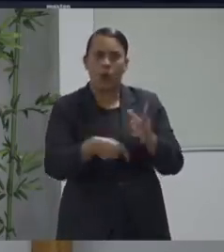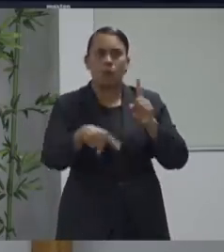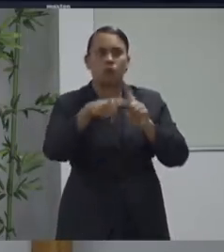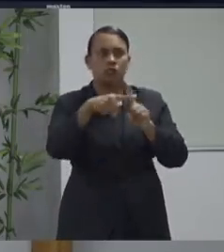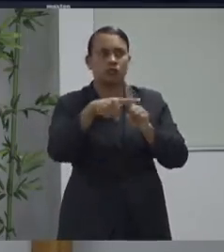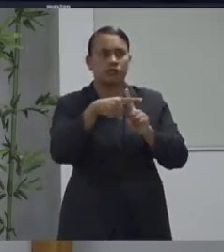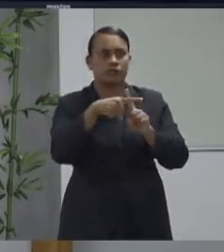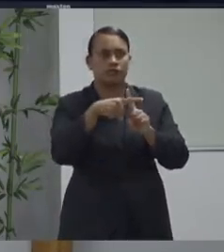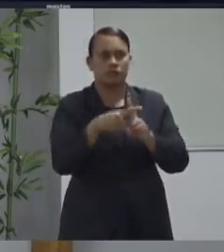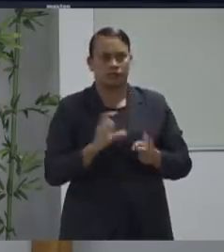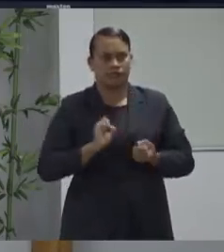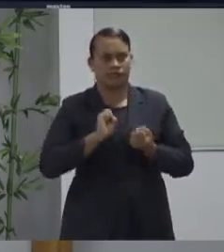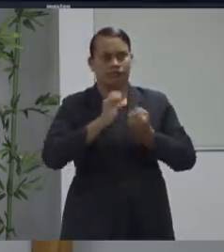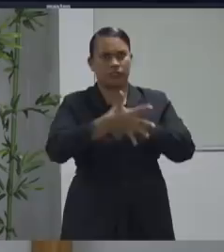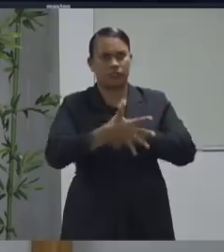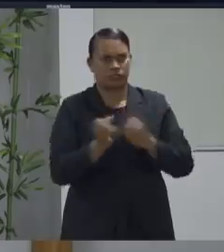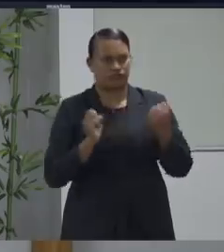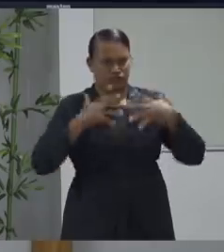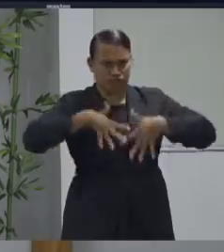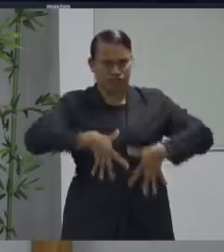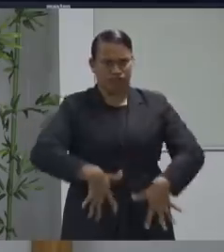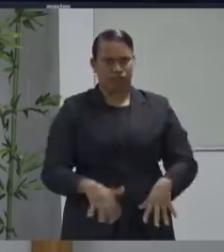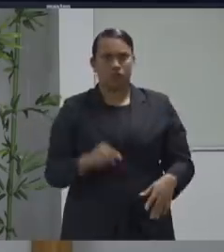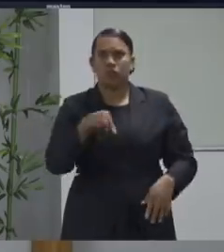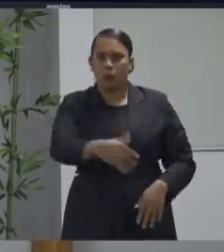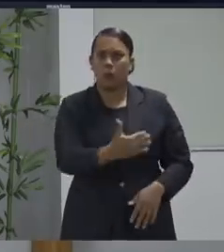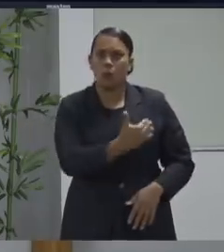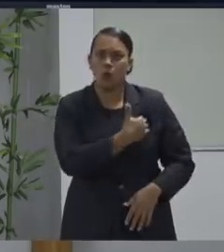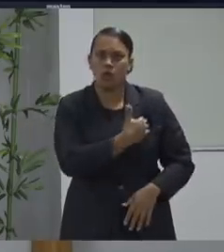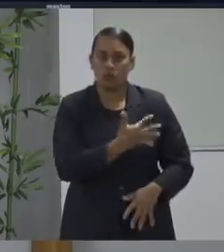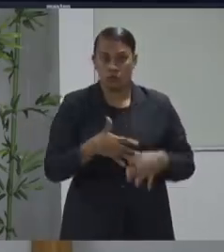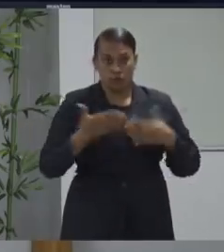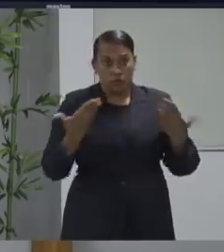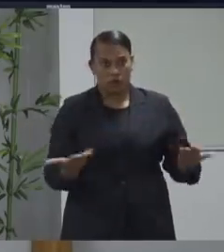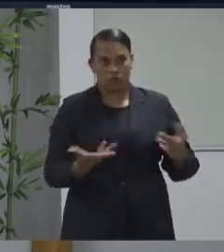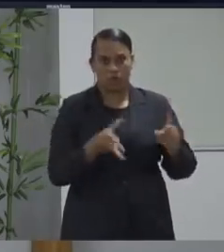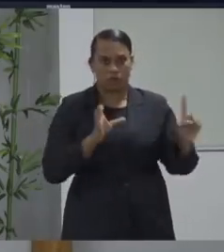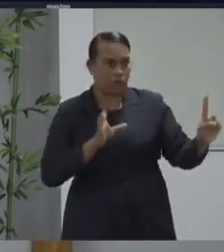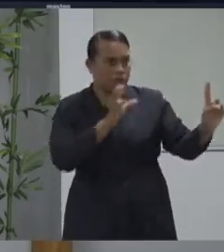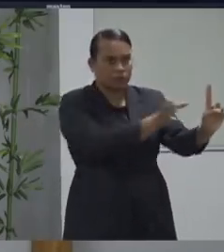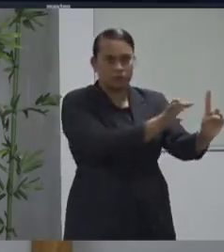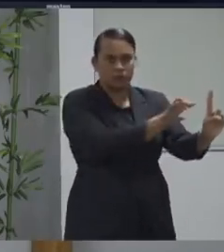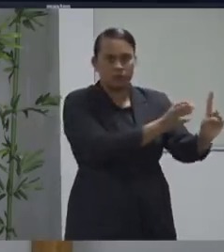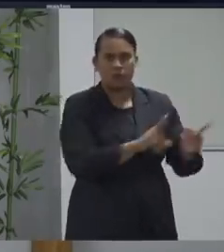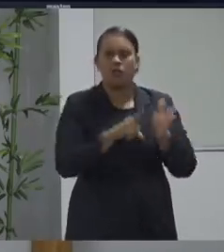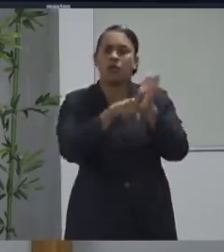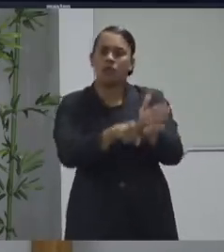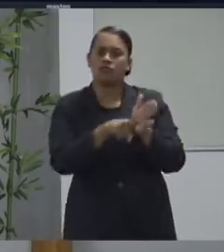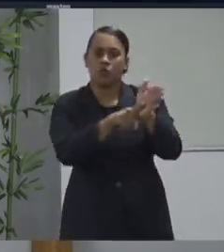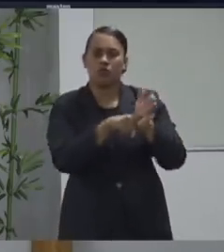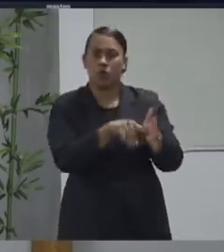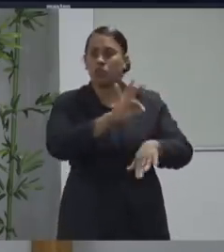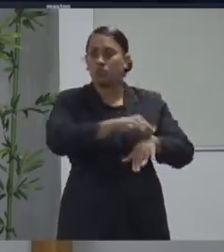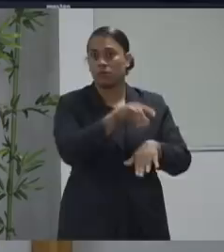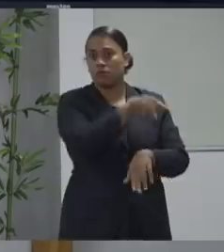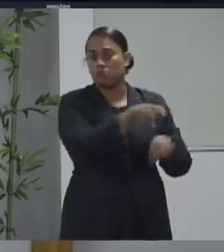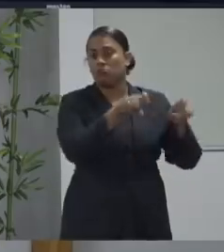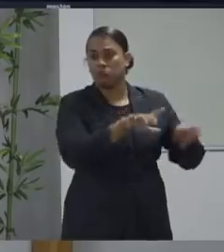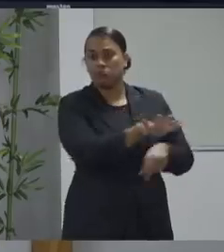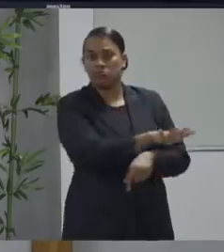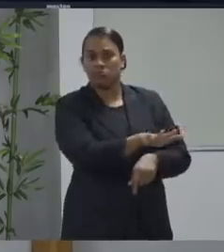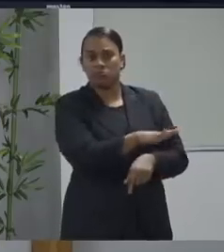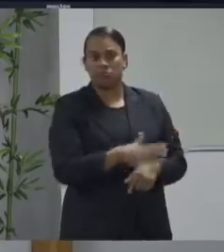morning, and she has since been isolated at Lotoko Hospital, where she remains in stable condition.